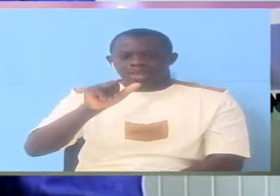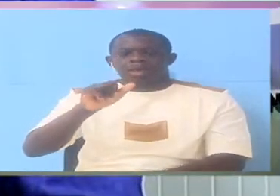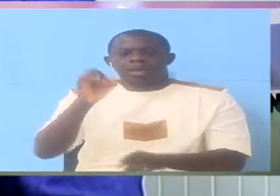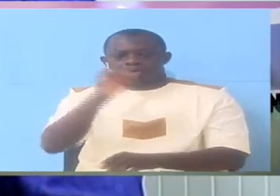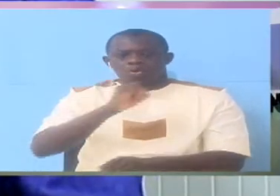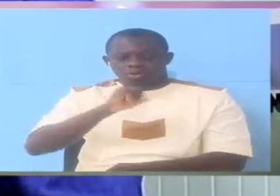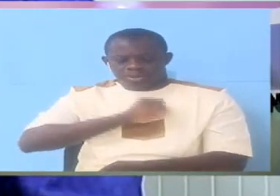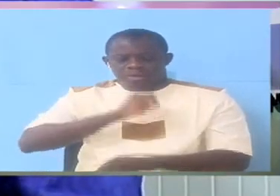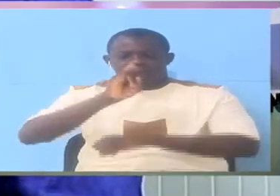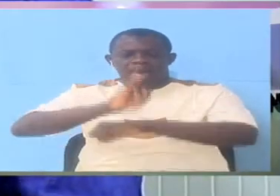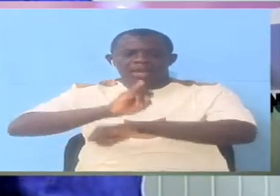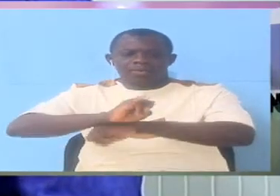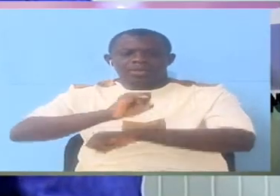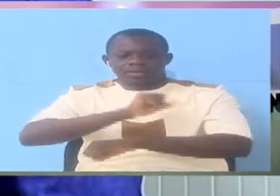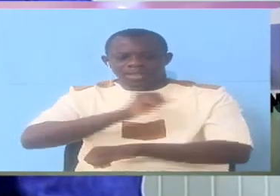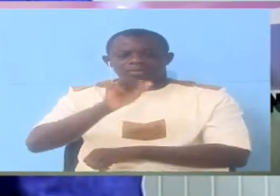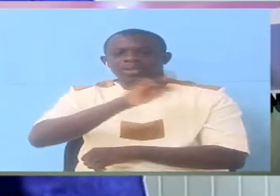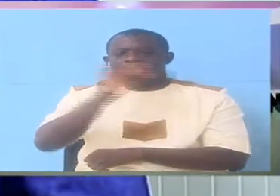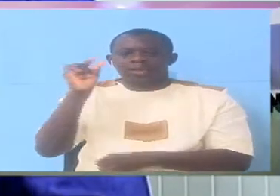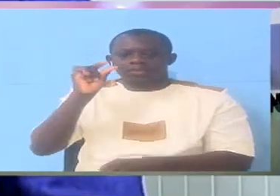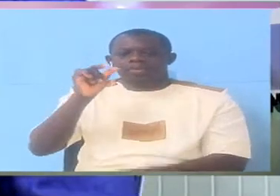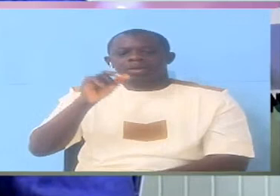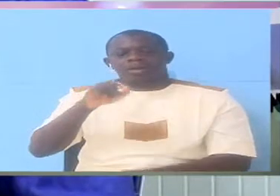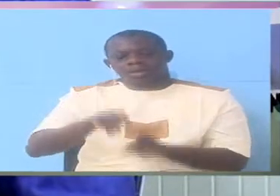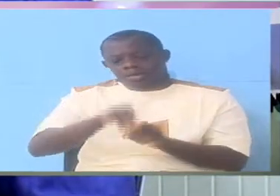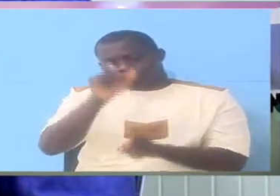Because he identified himself as Ngor Seka.